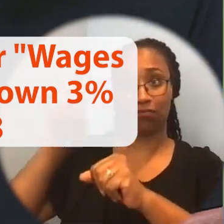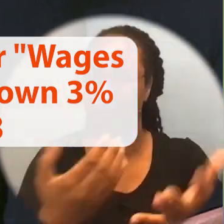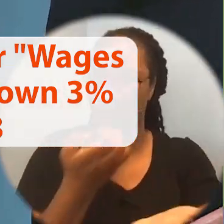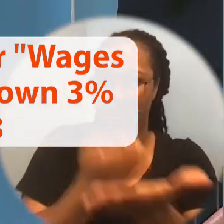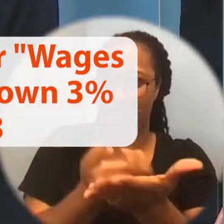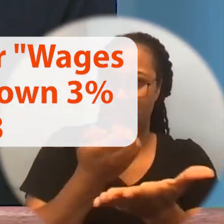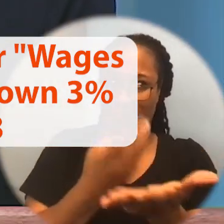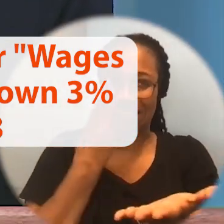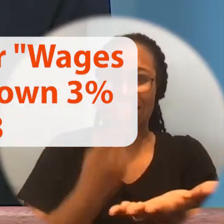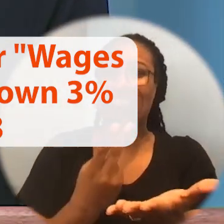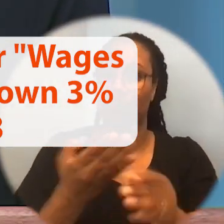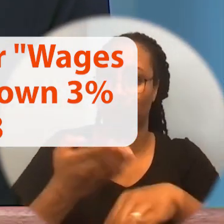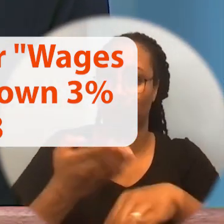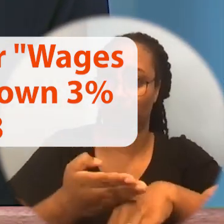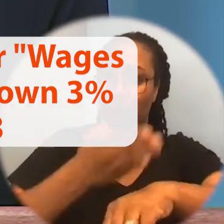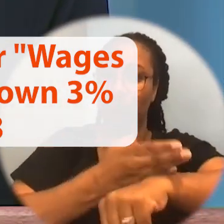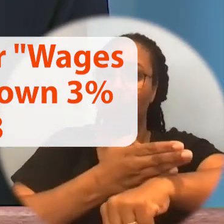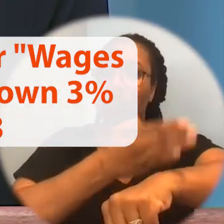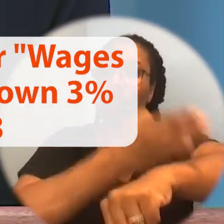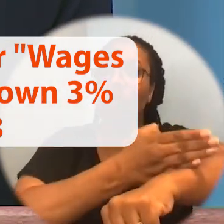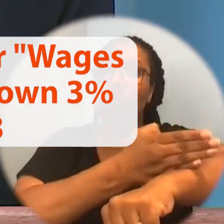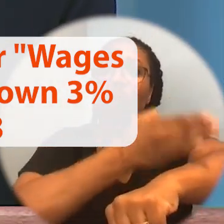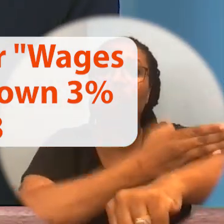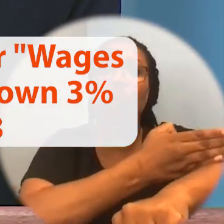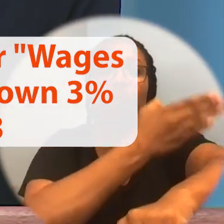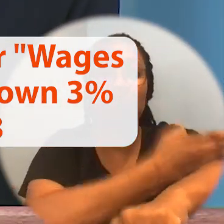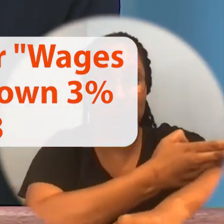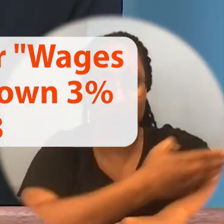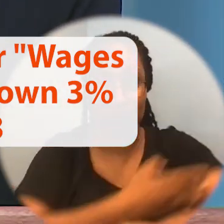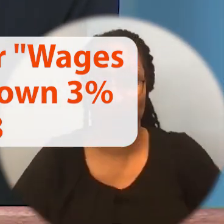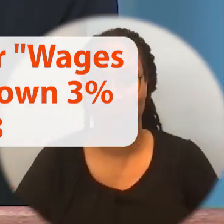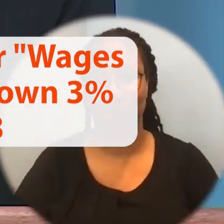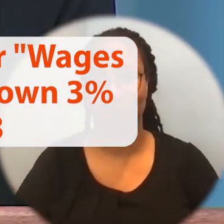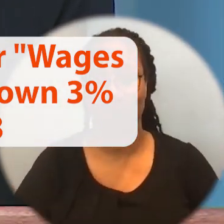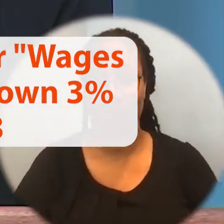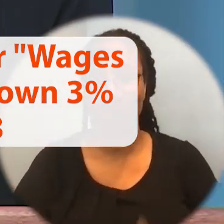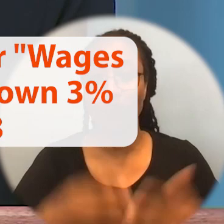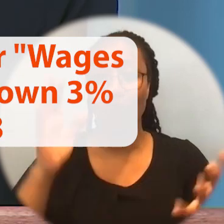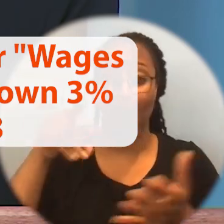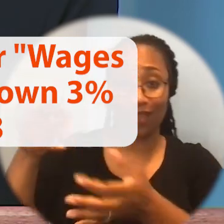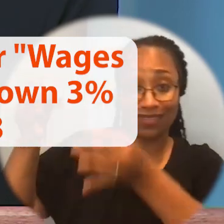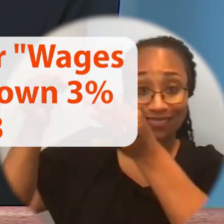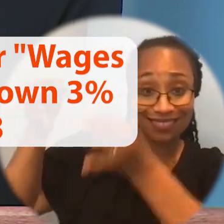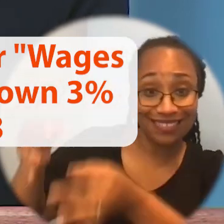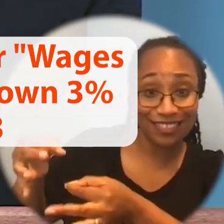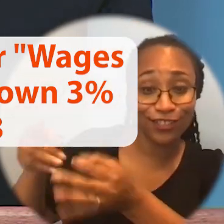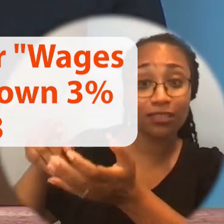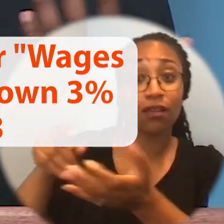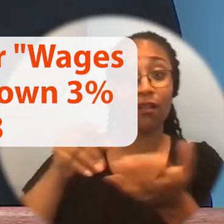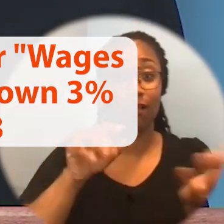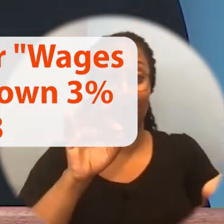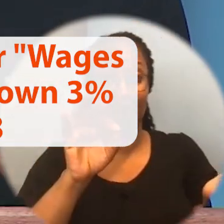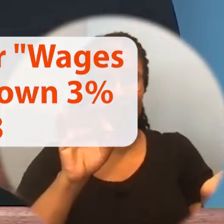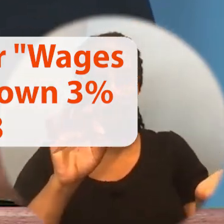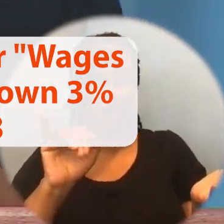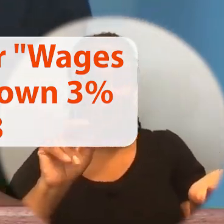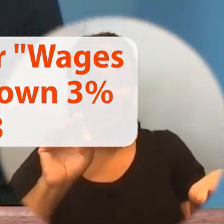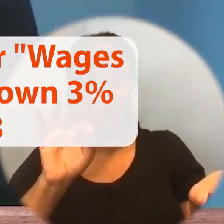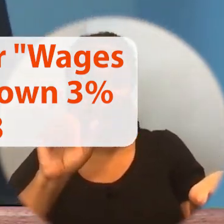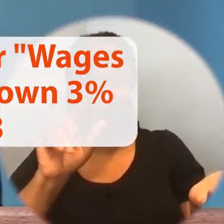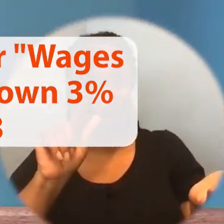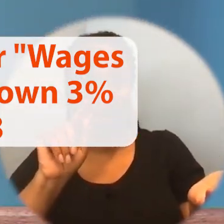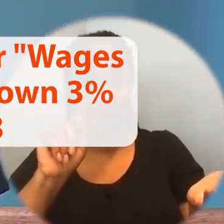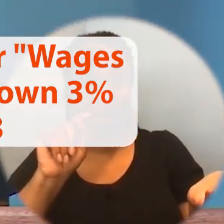done. As far as the inflation that may be caused because of the grain, I know the Admiral talked about how we've seen